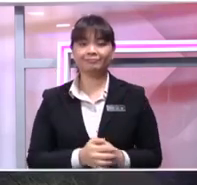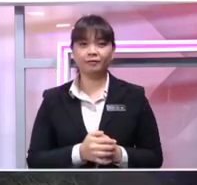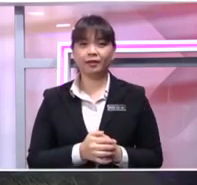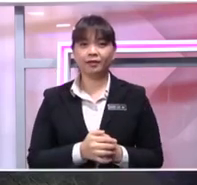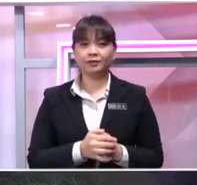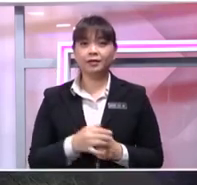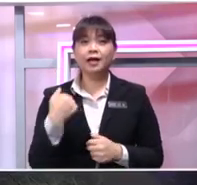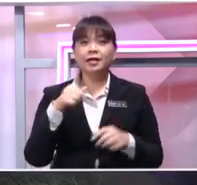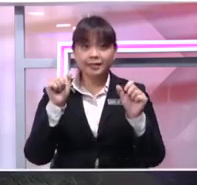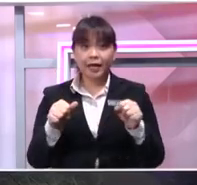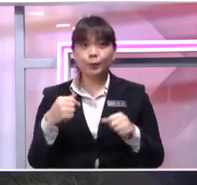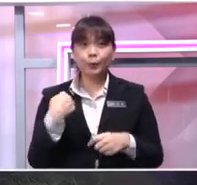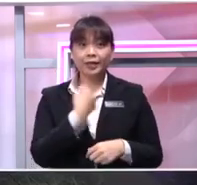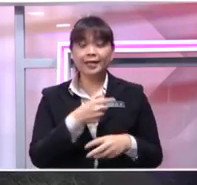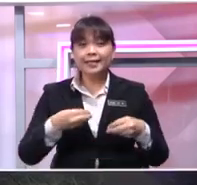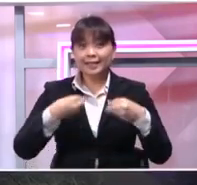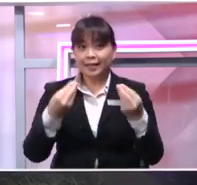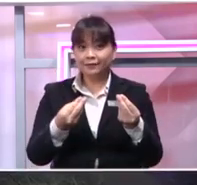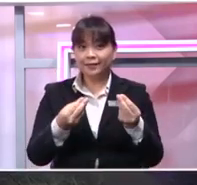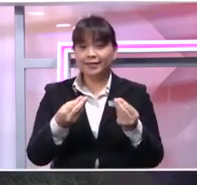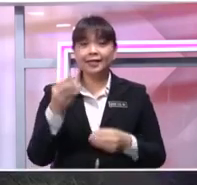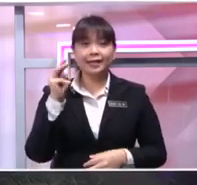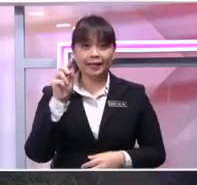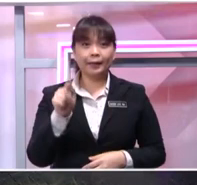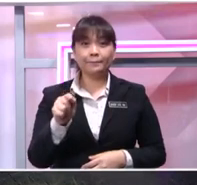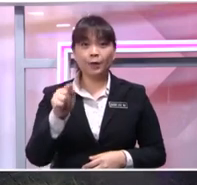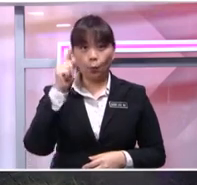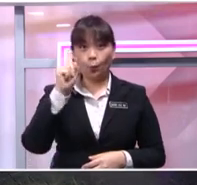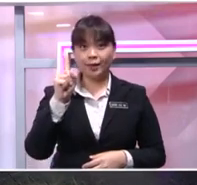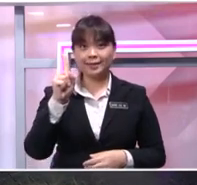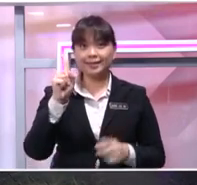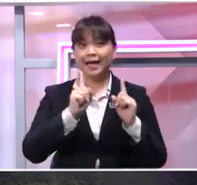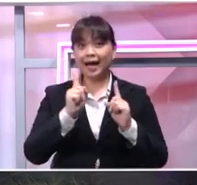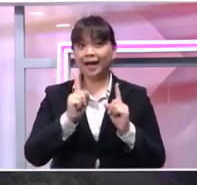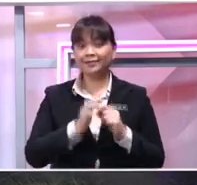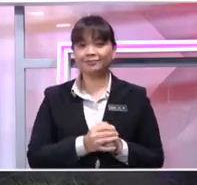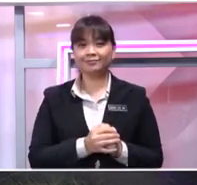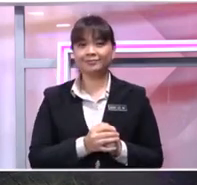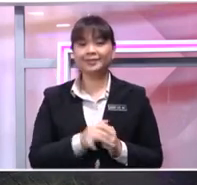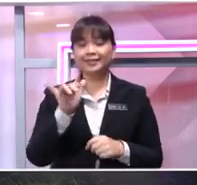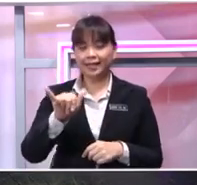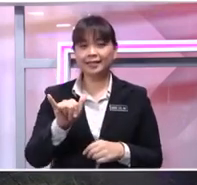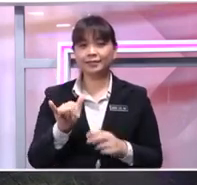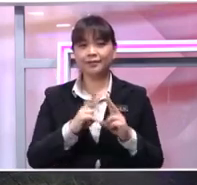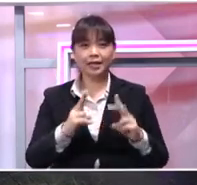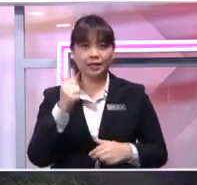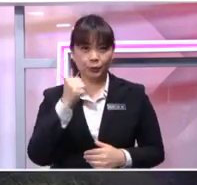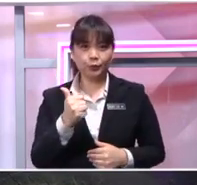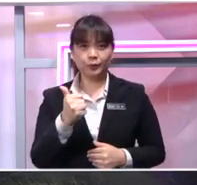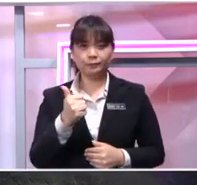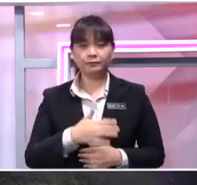give him a yes, reward to share? Yes, we should mm-hmm. because he volunteered to us. It's yes. very